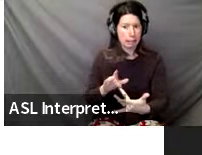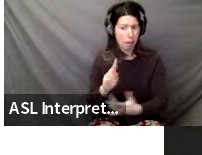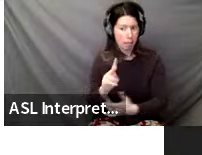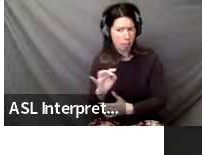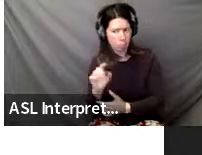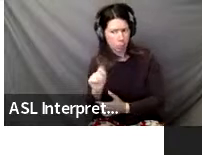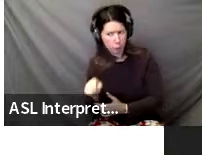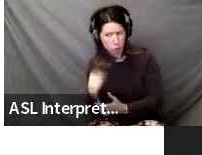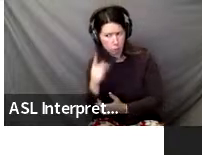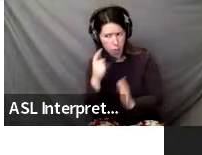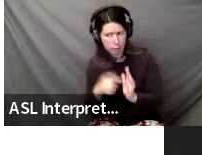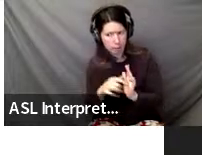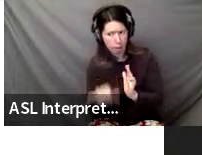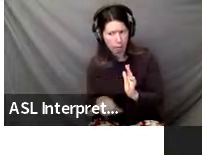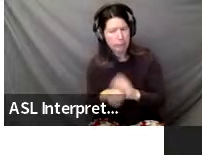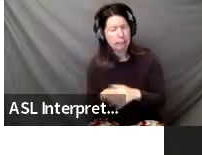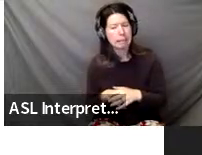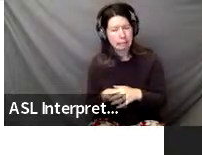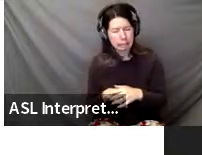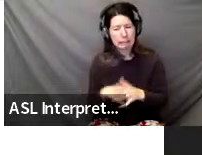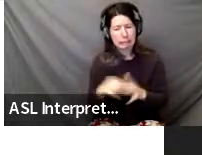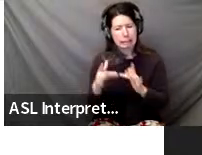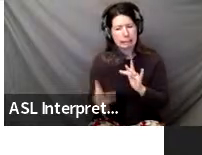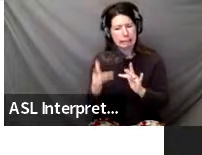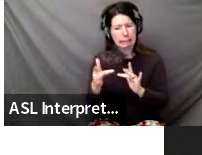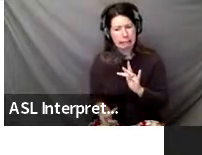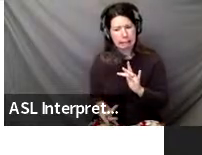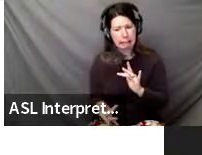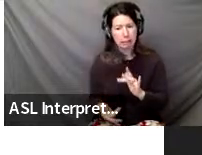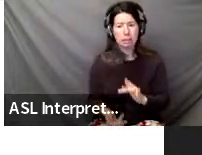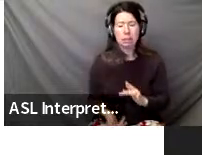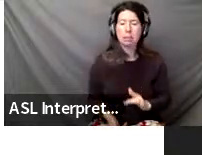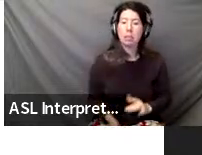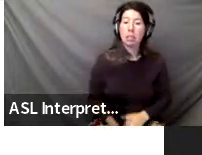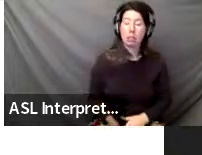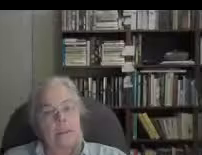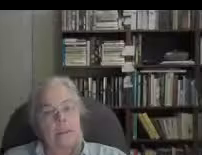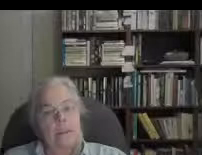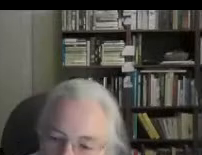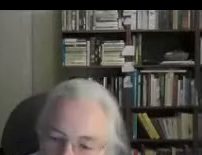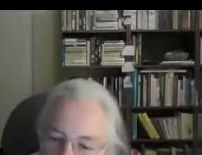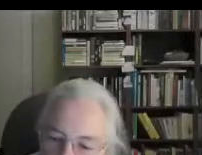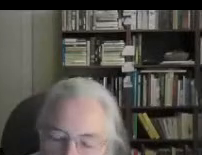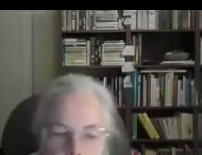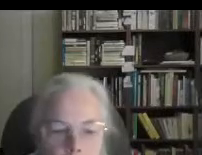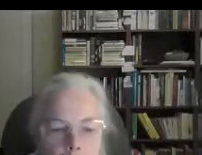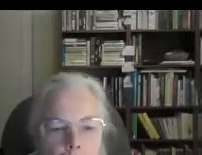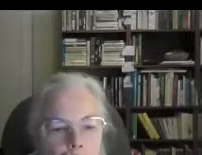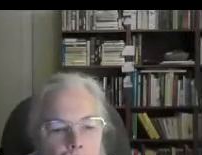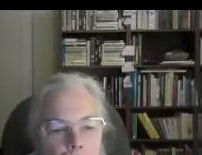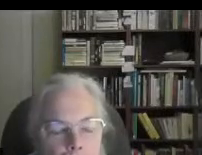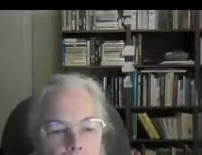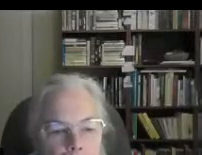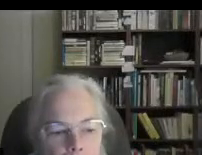well? Okay. All right. We do have,